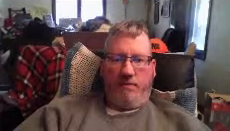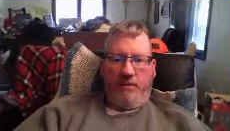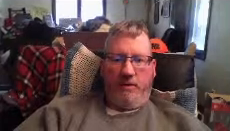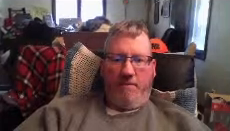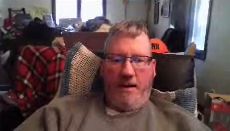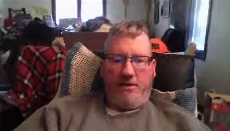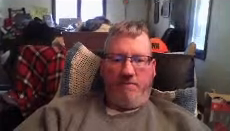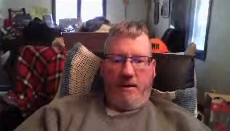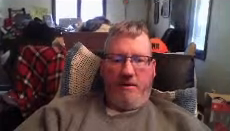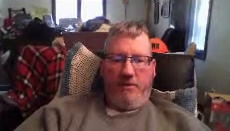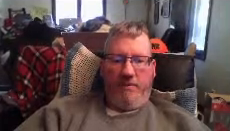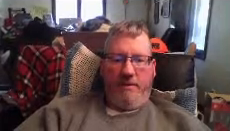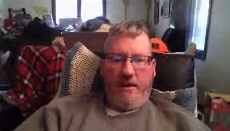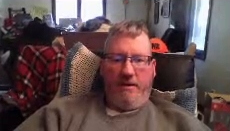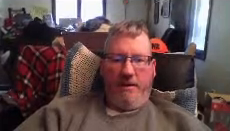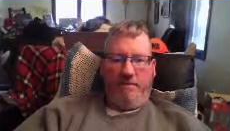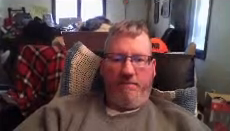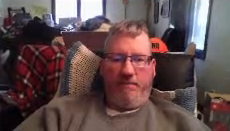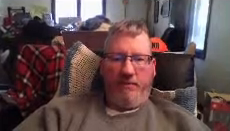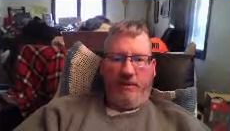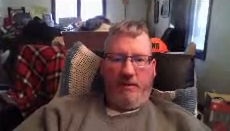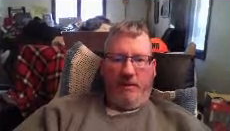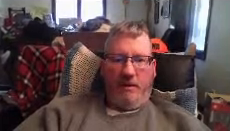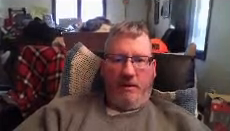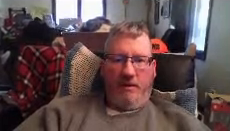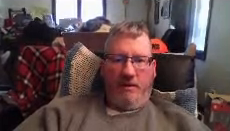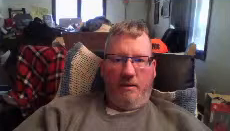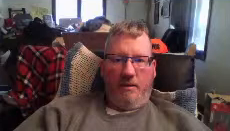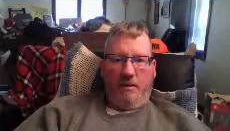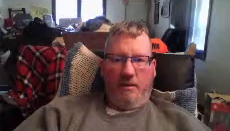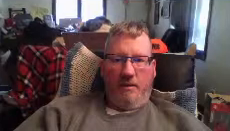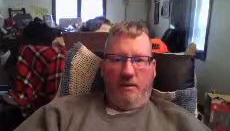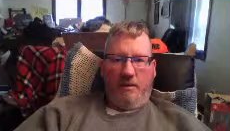that the mask mandate will be ending